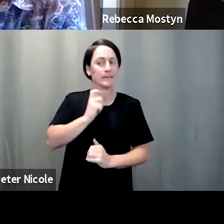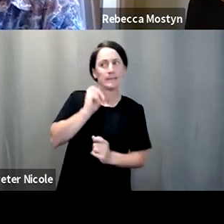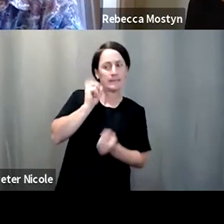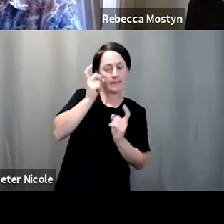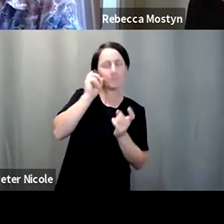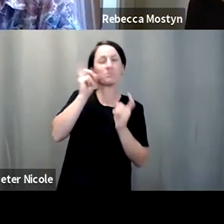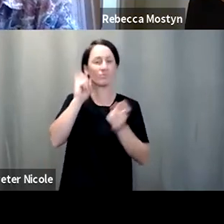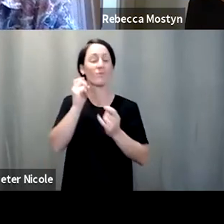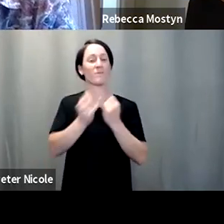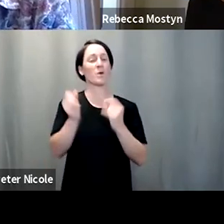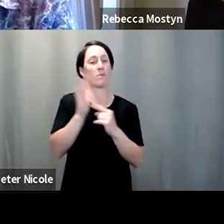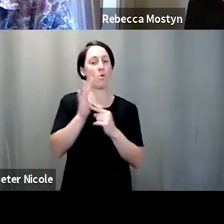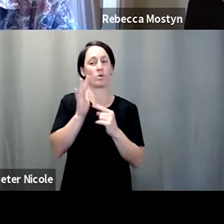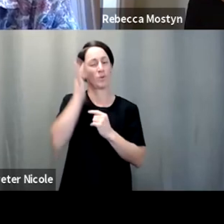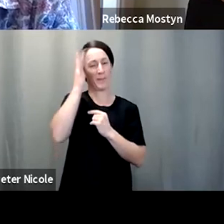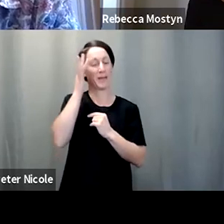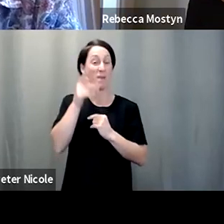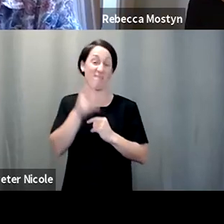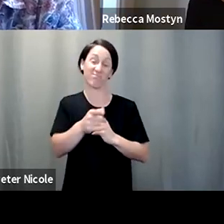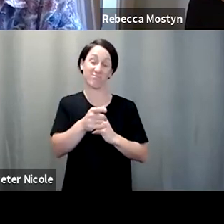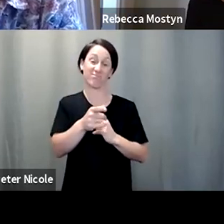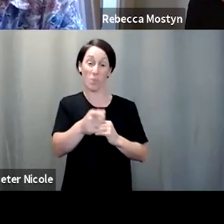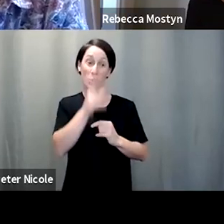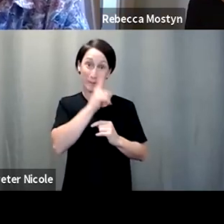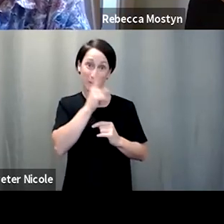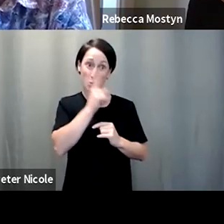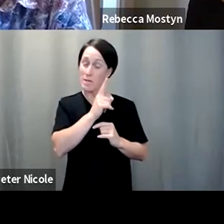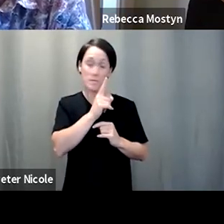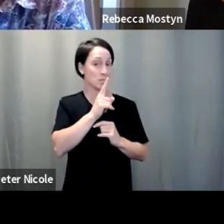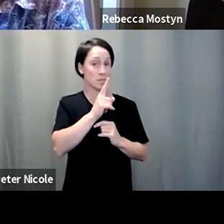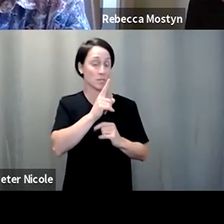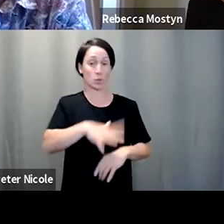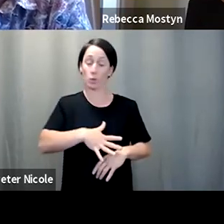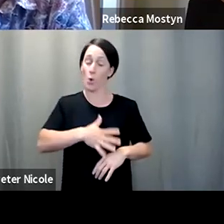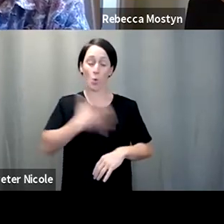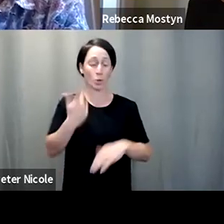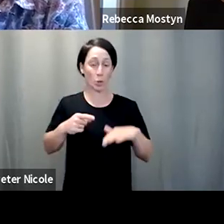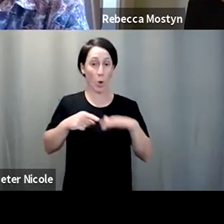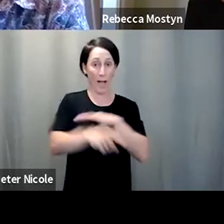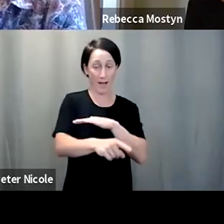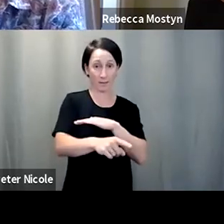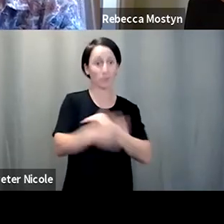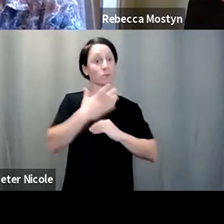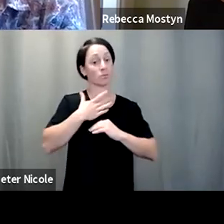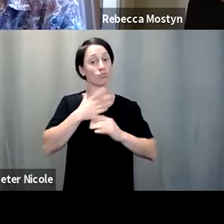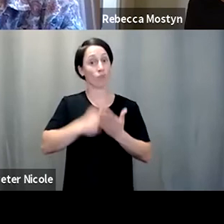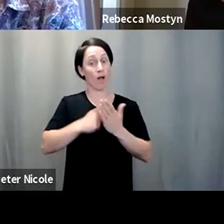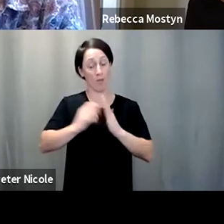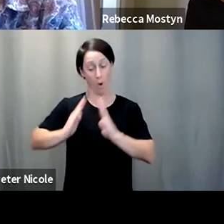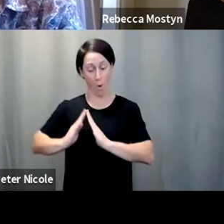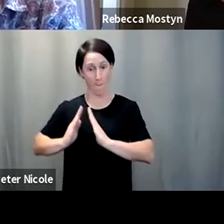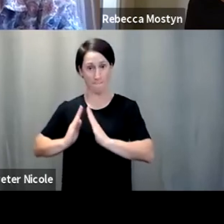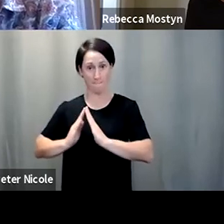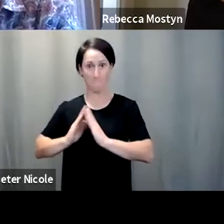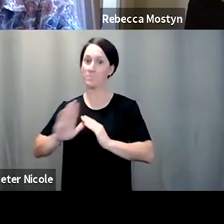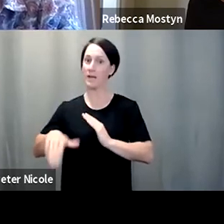to be thinking about the small proportion of audiences who are still preferring to stay home and won't be back to live events while risks remain.